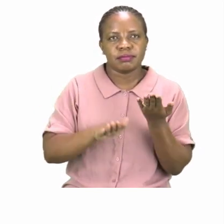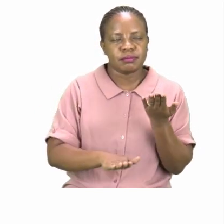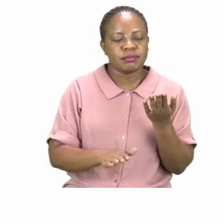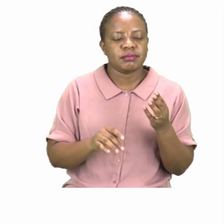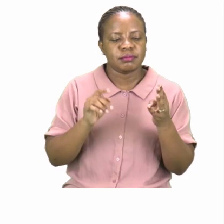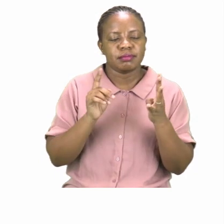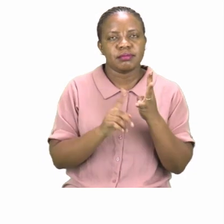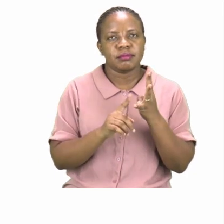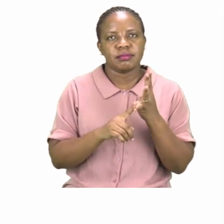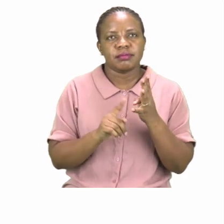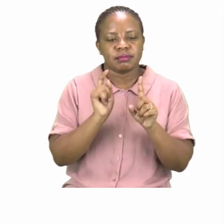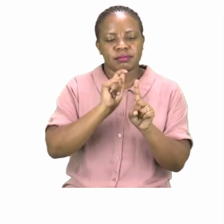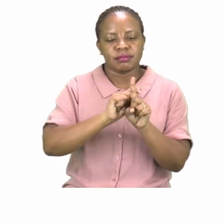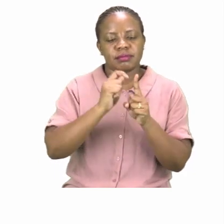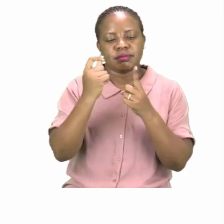Traditional.